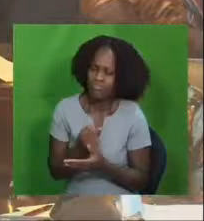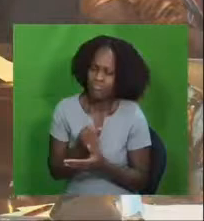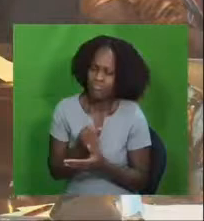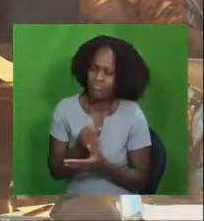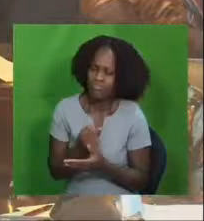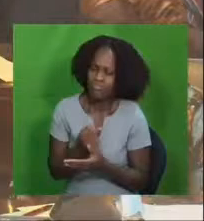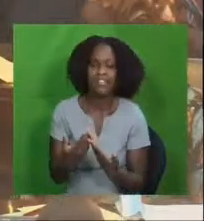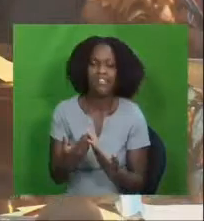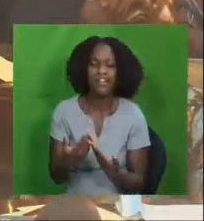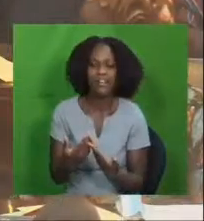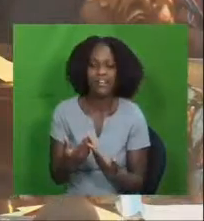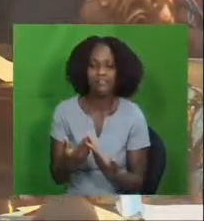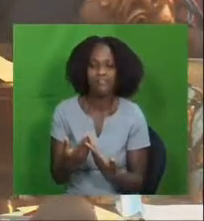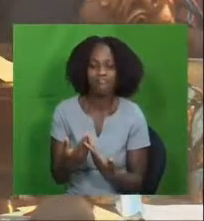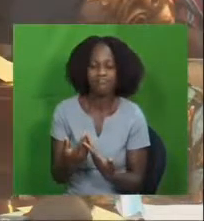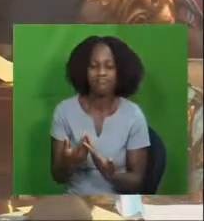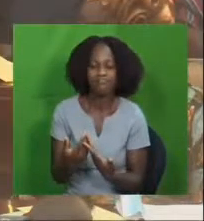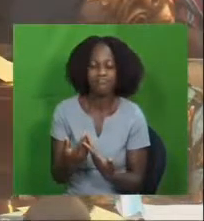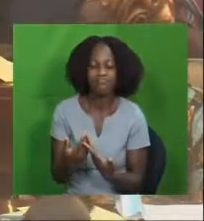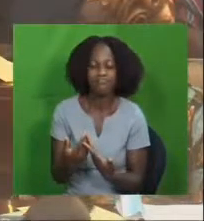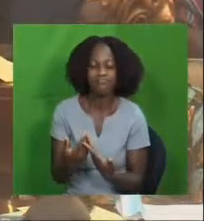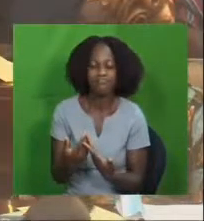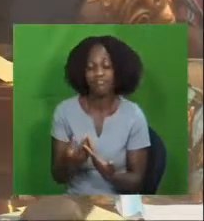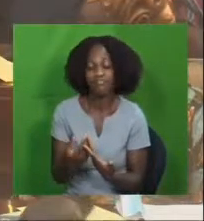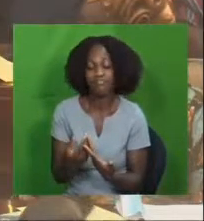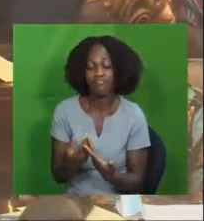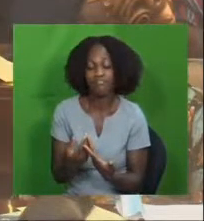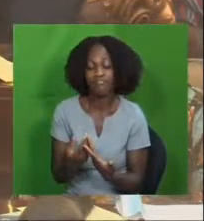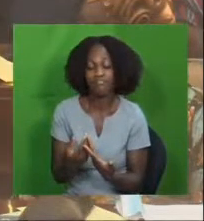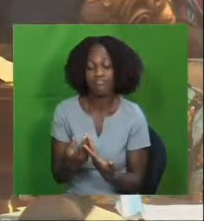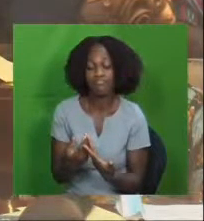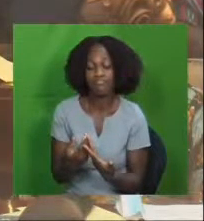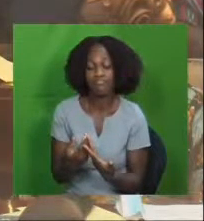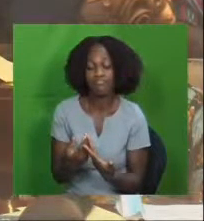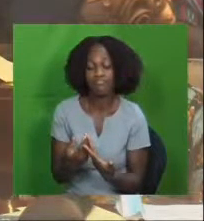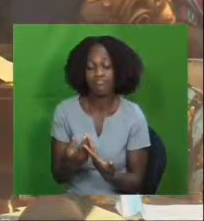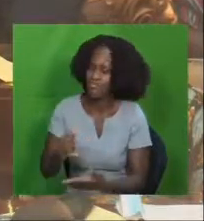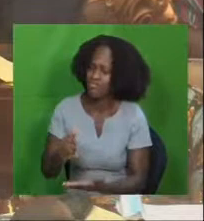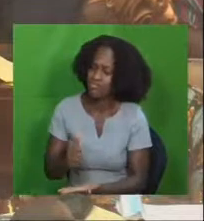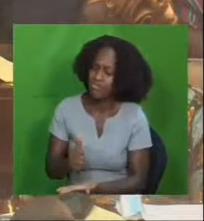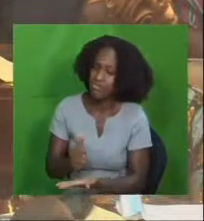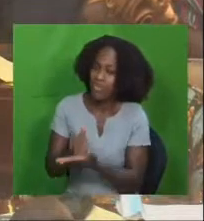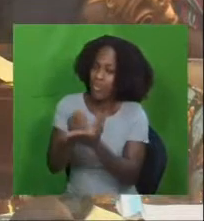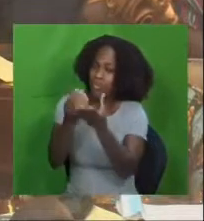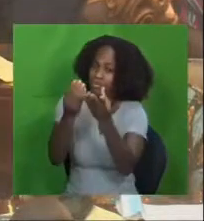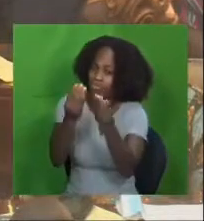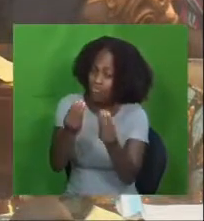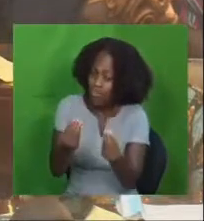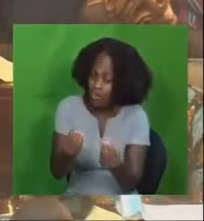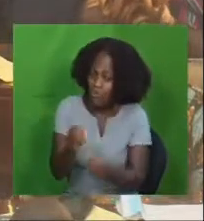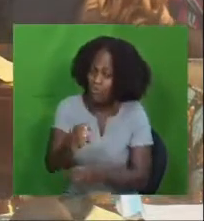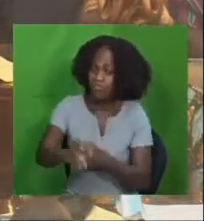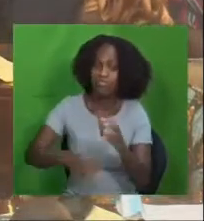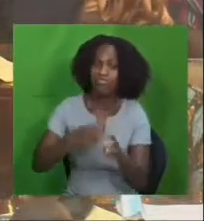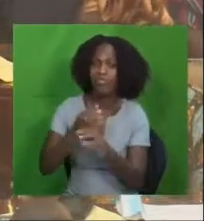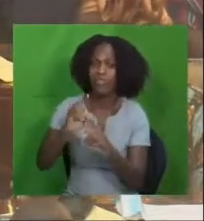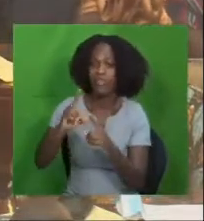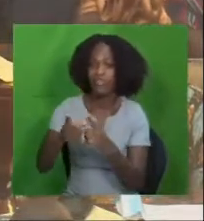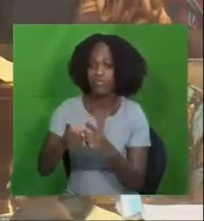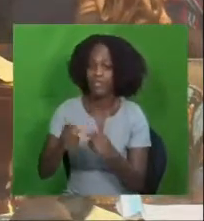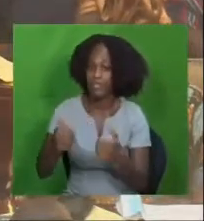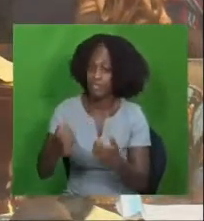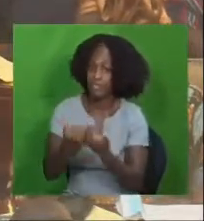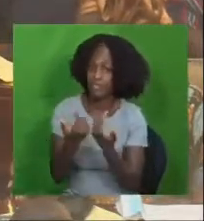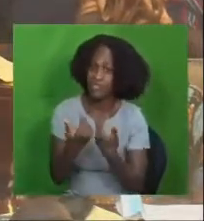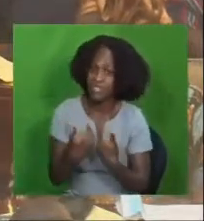this homegrown solution and address the challenges that we are facing as a result of both global challenges and domestic challenges as